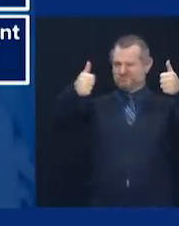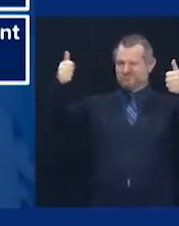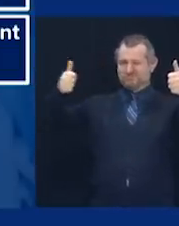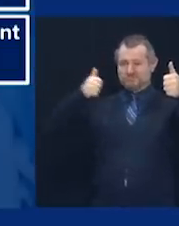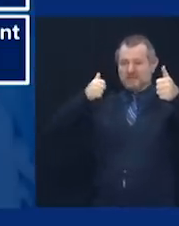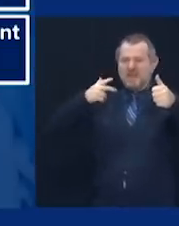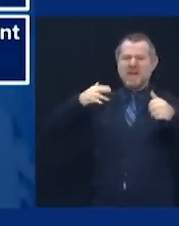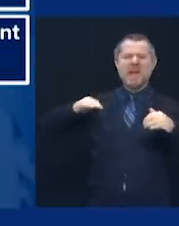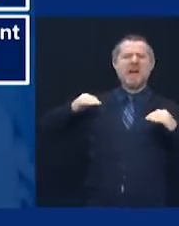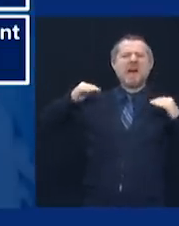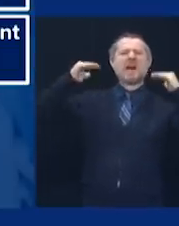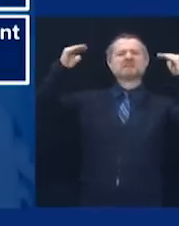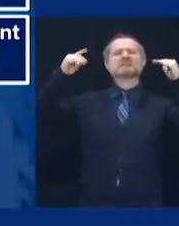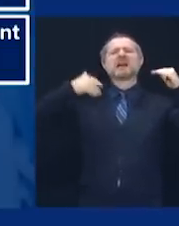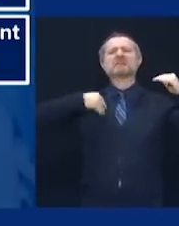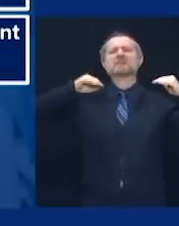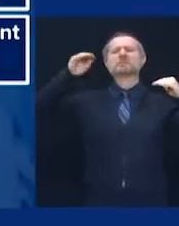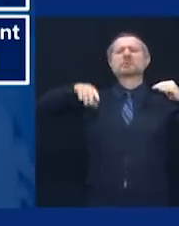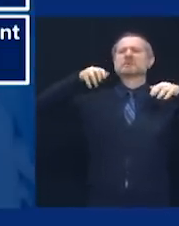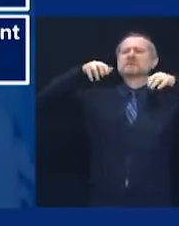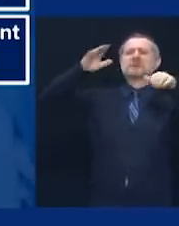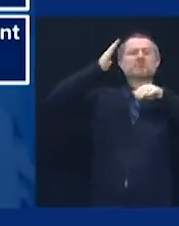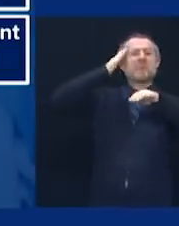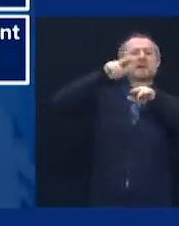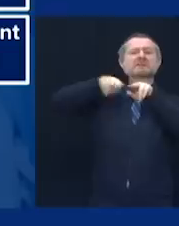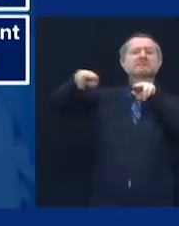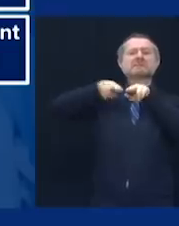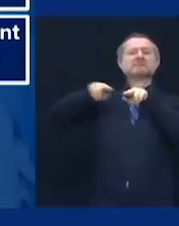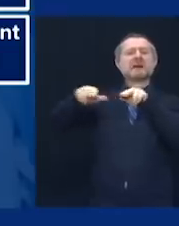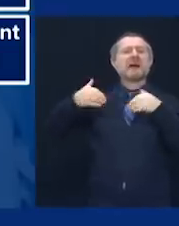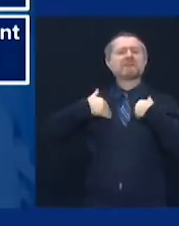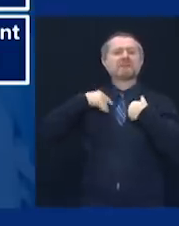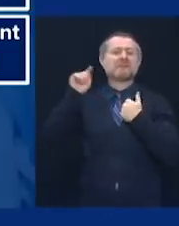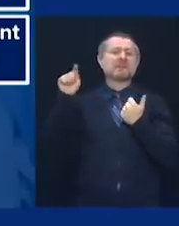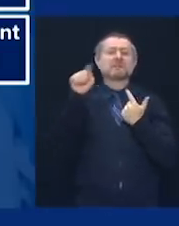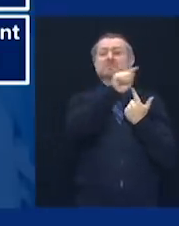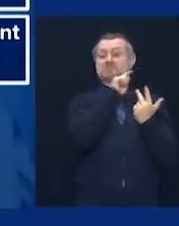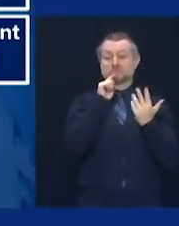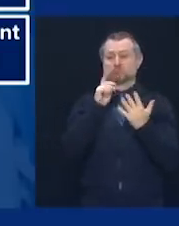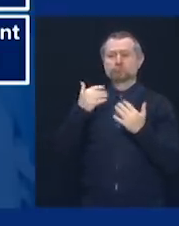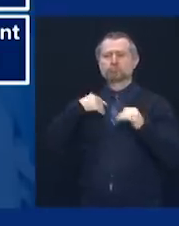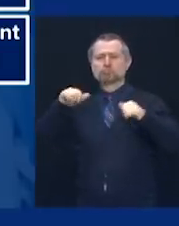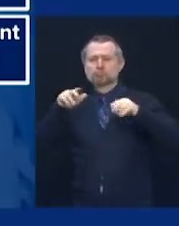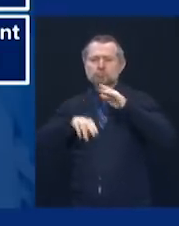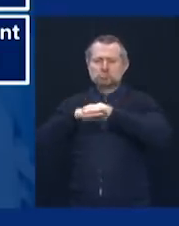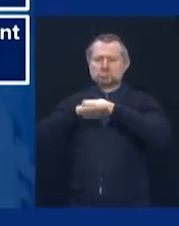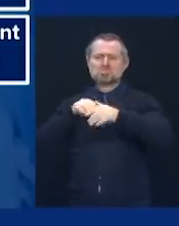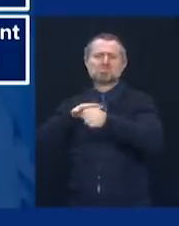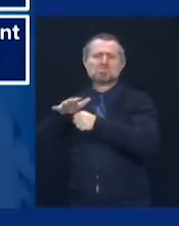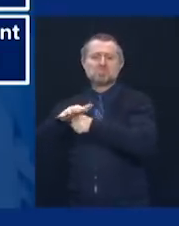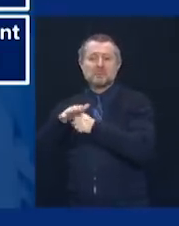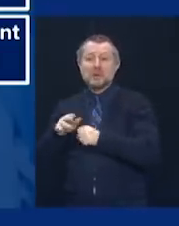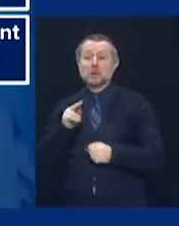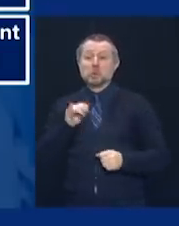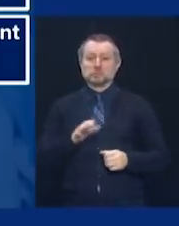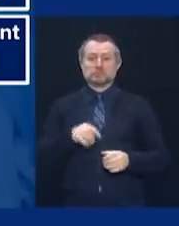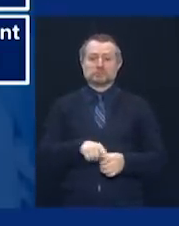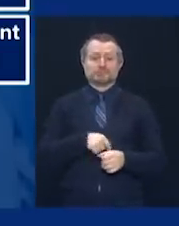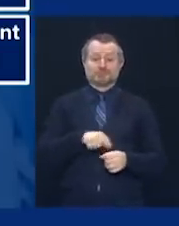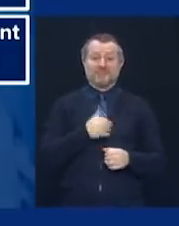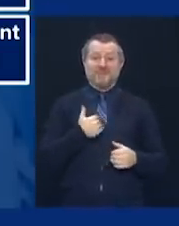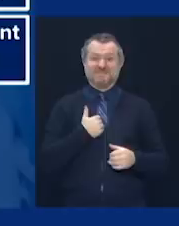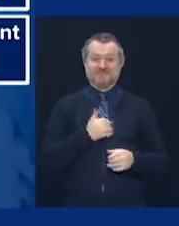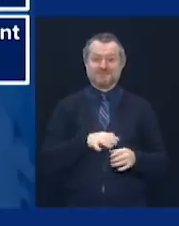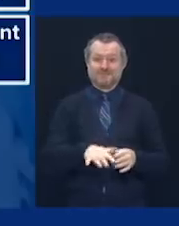City. And they're the predominance of the hospital capacity in New York City. So